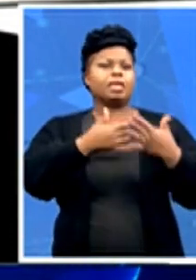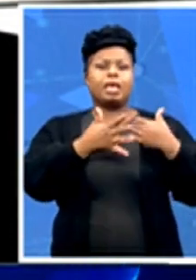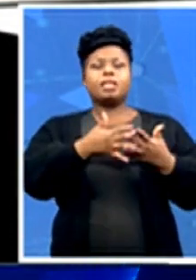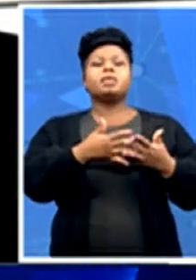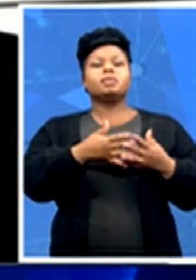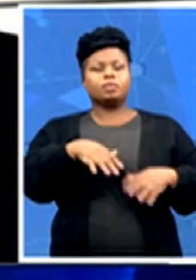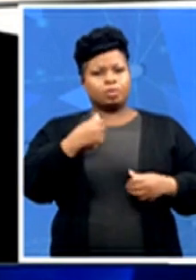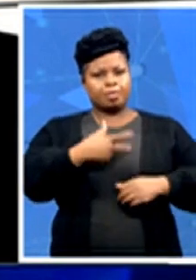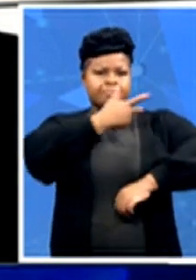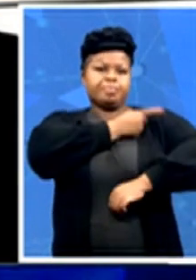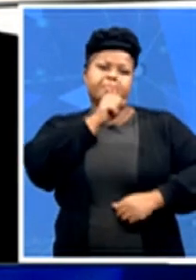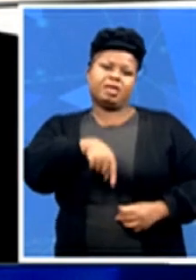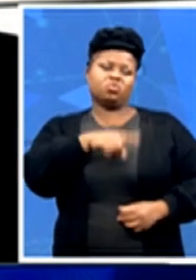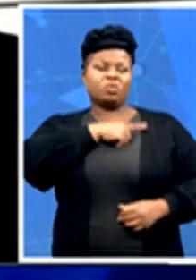disease.